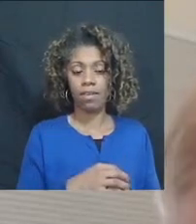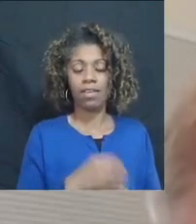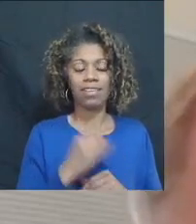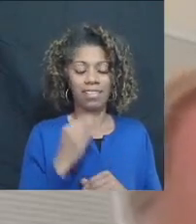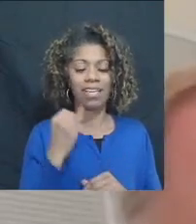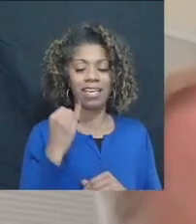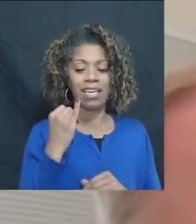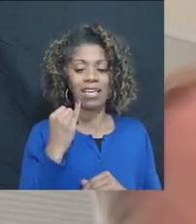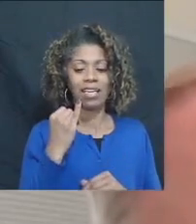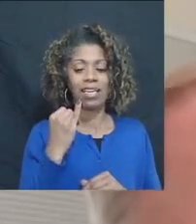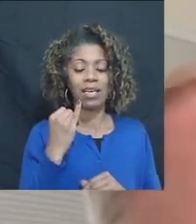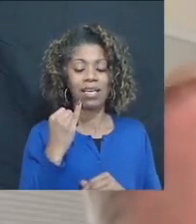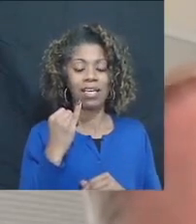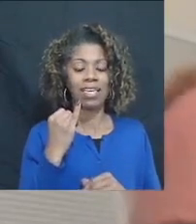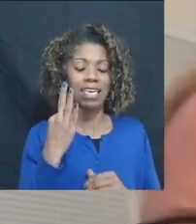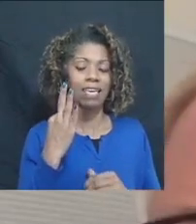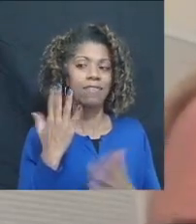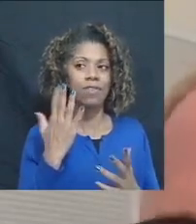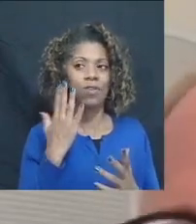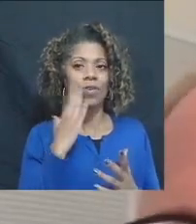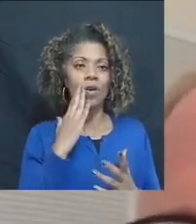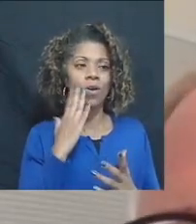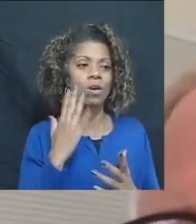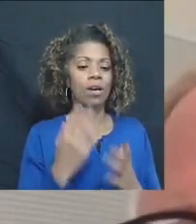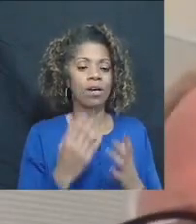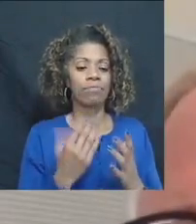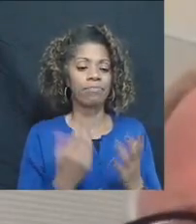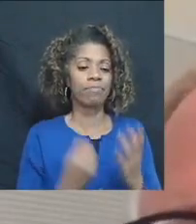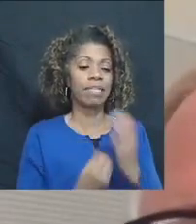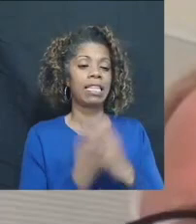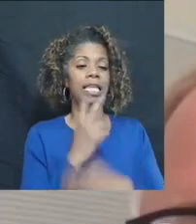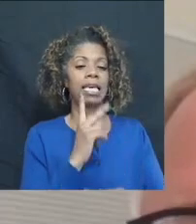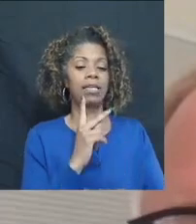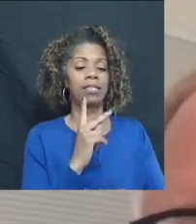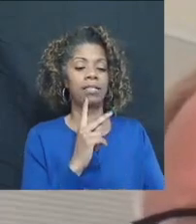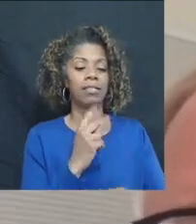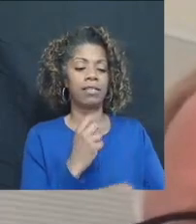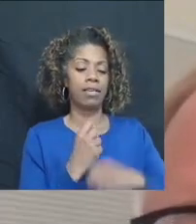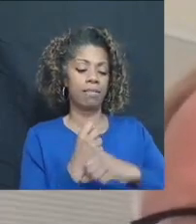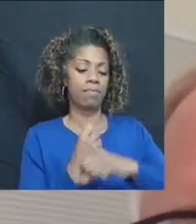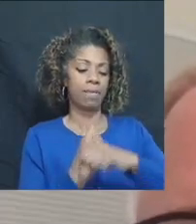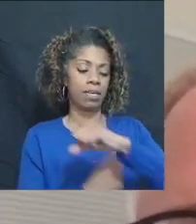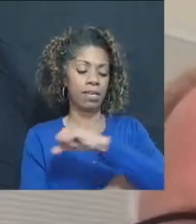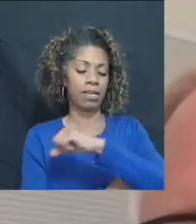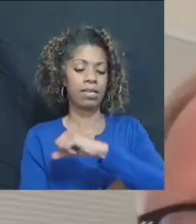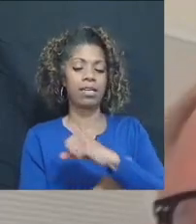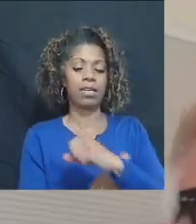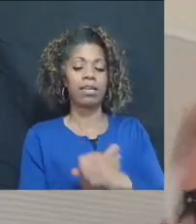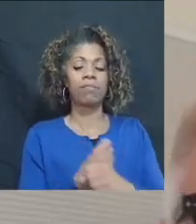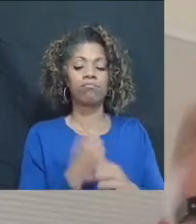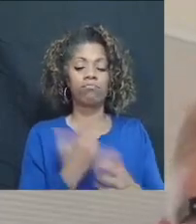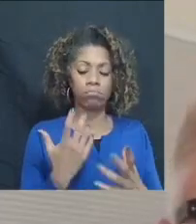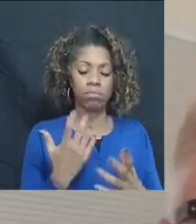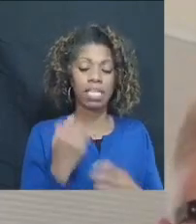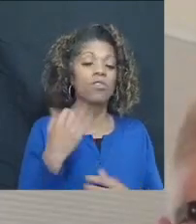money in place-based health foundations, what would you be thinking about in trying to have an impact grant-making-wise